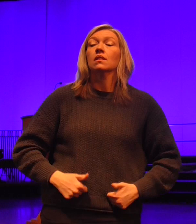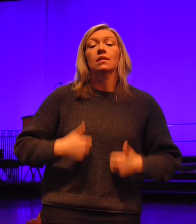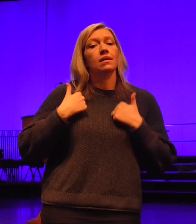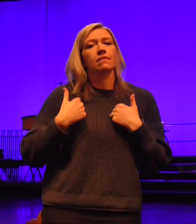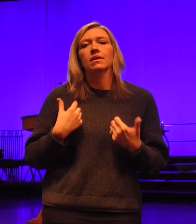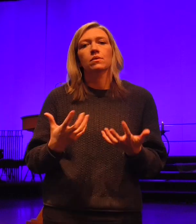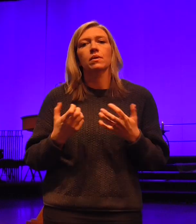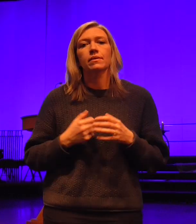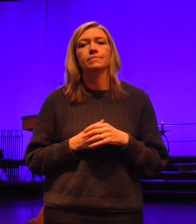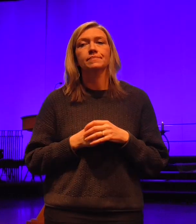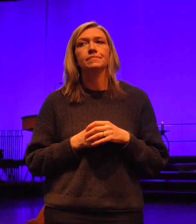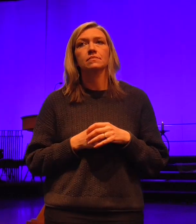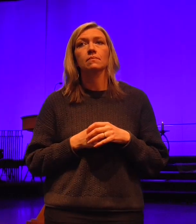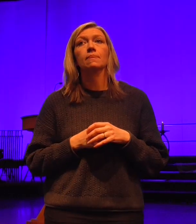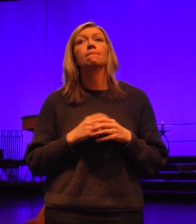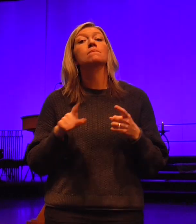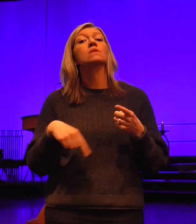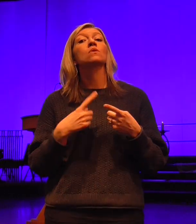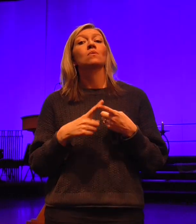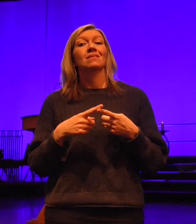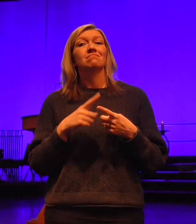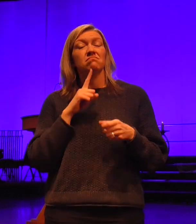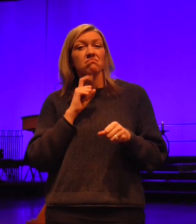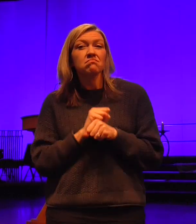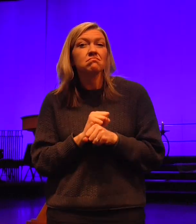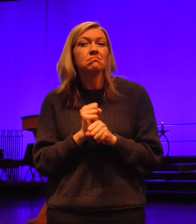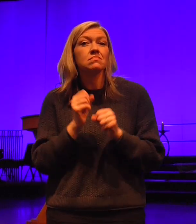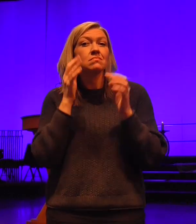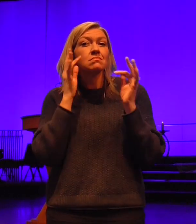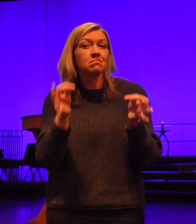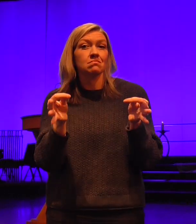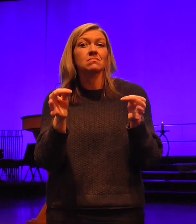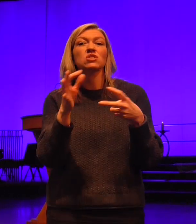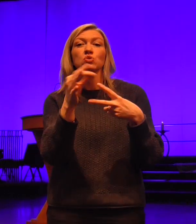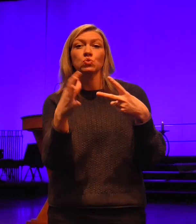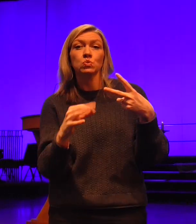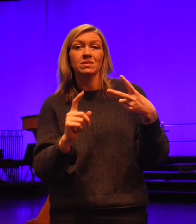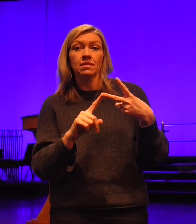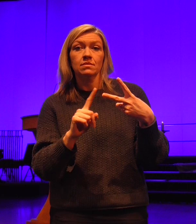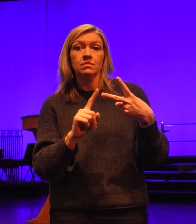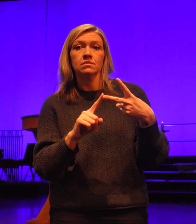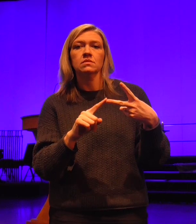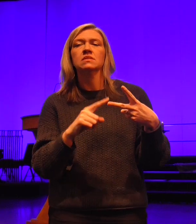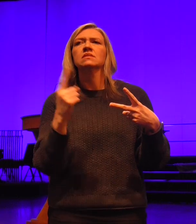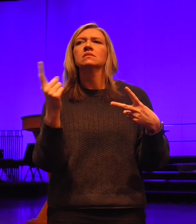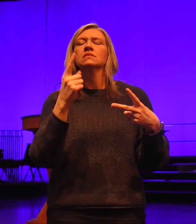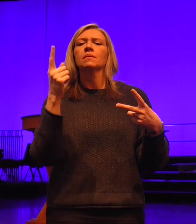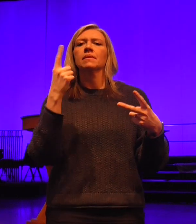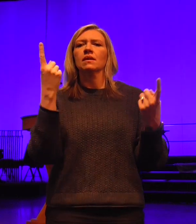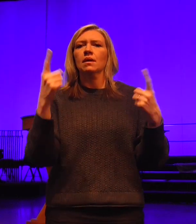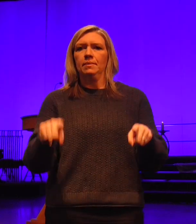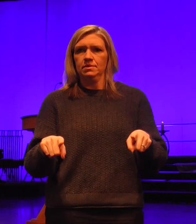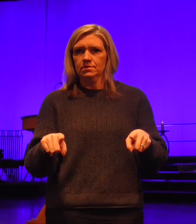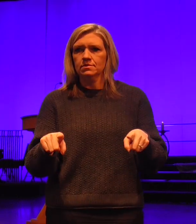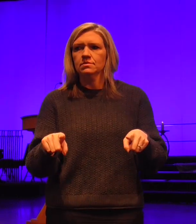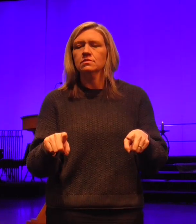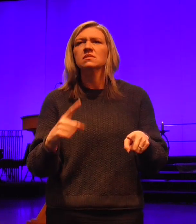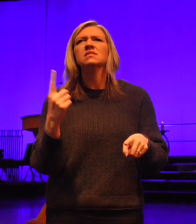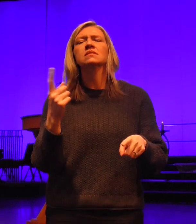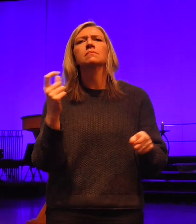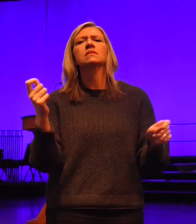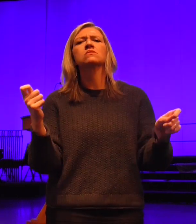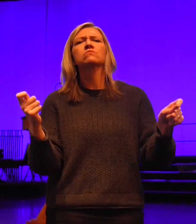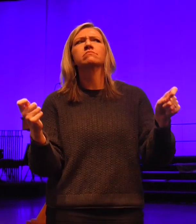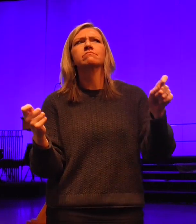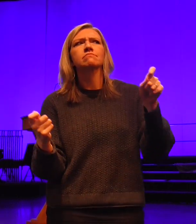live. And when I made that choice, something began to happen. Something began to